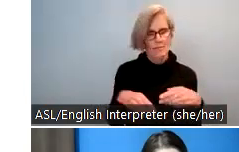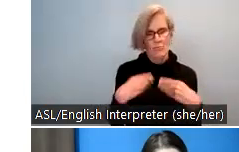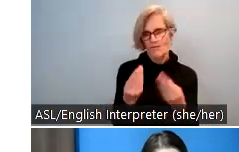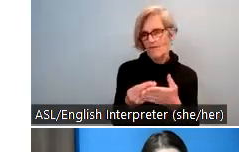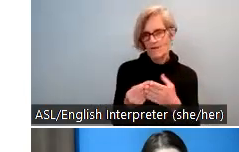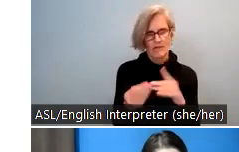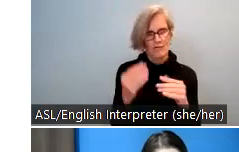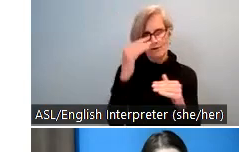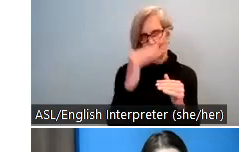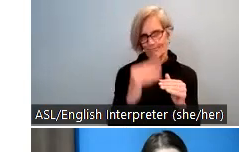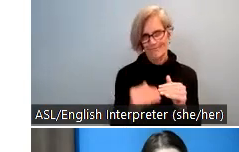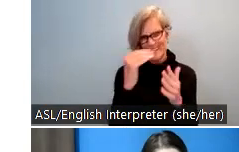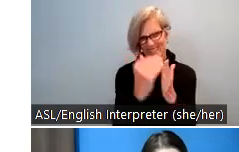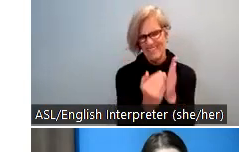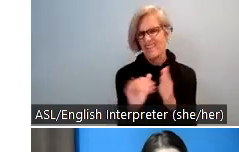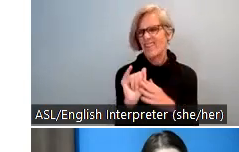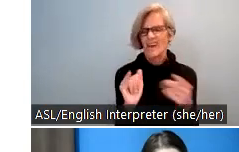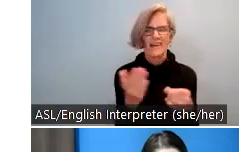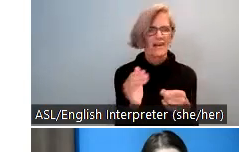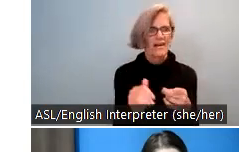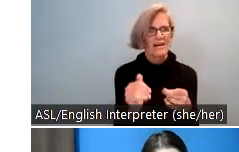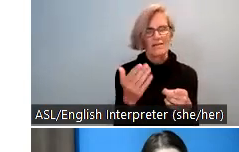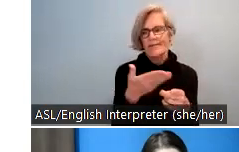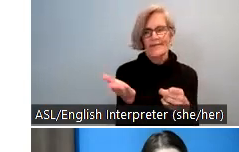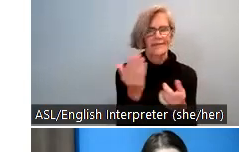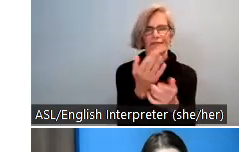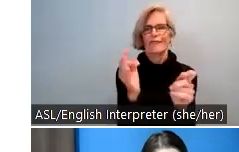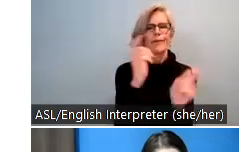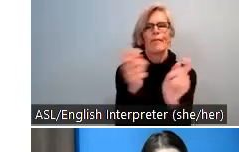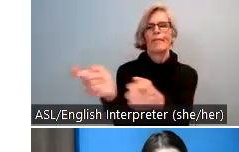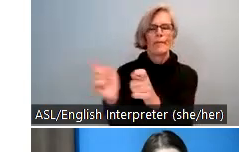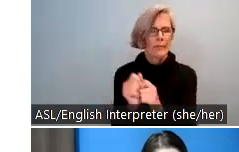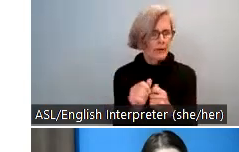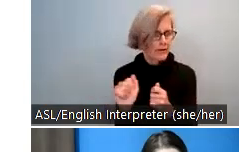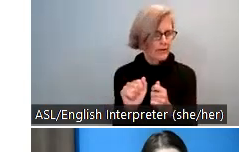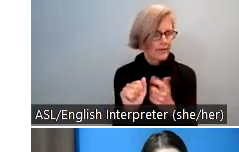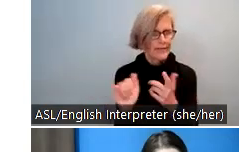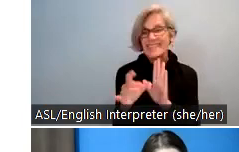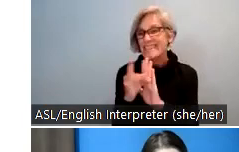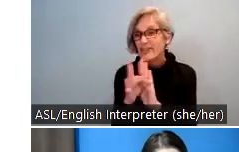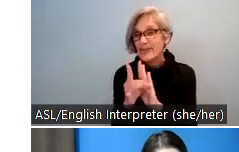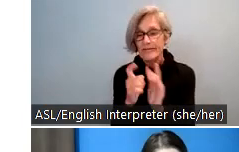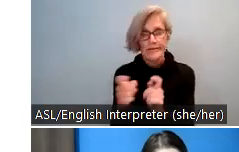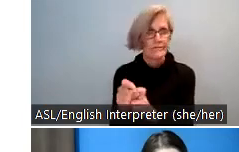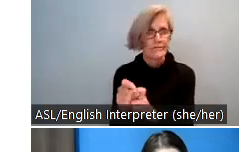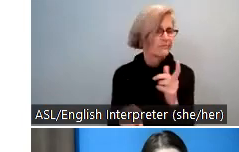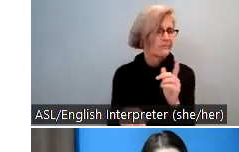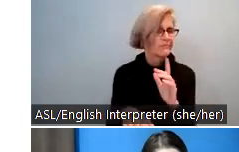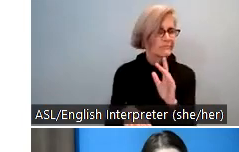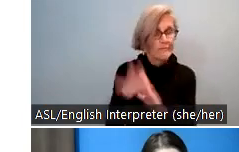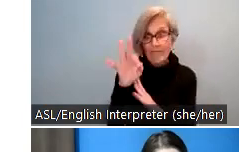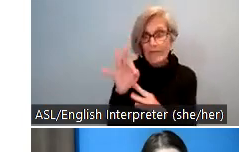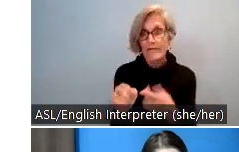that would be products or giveaways, stickers, raffle prizes, food and beverages,